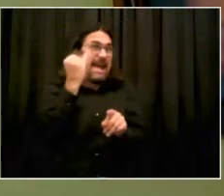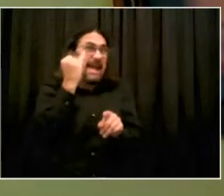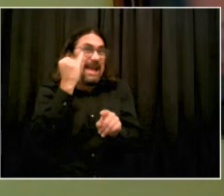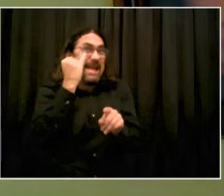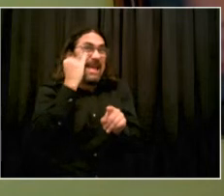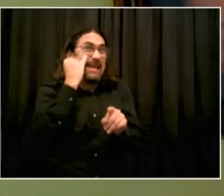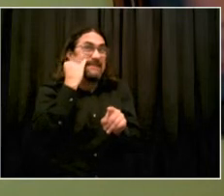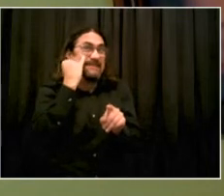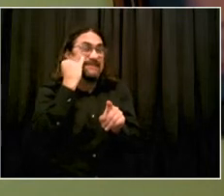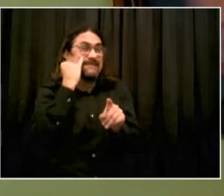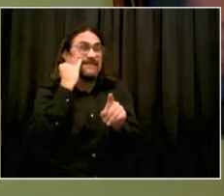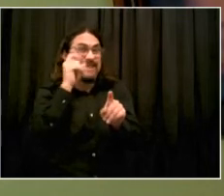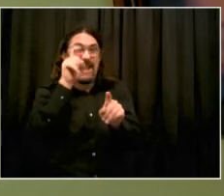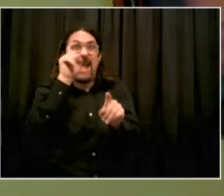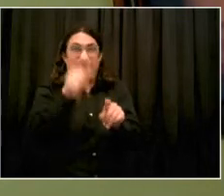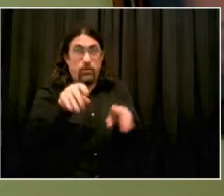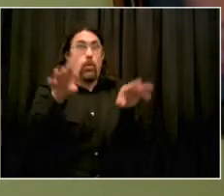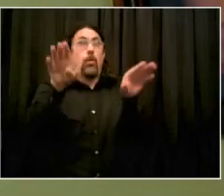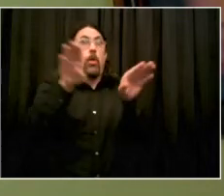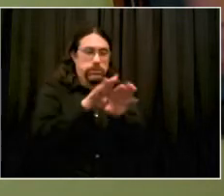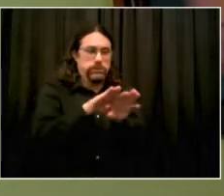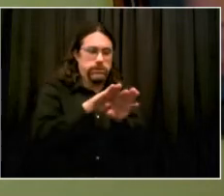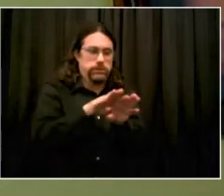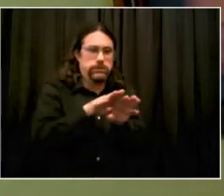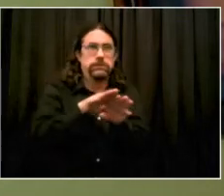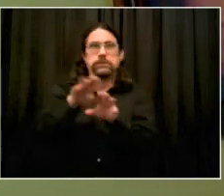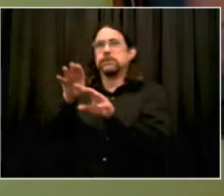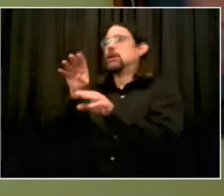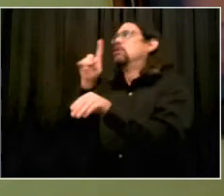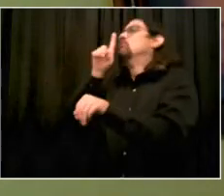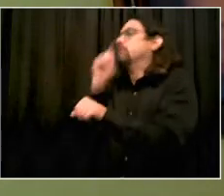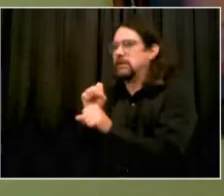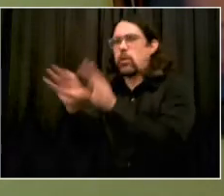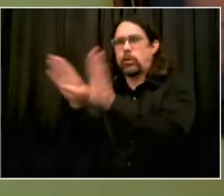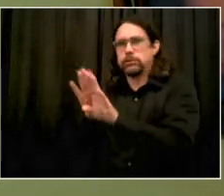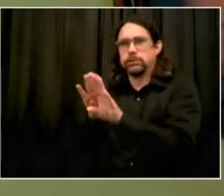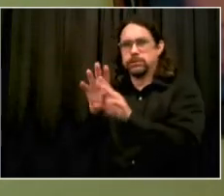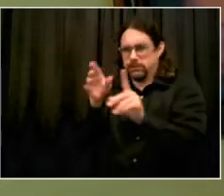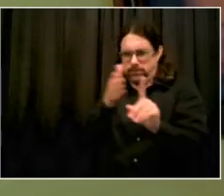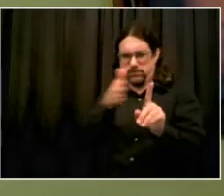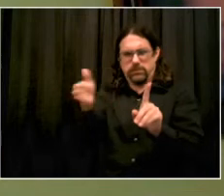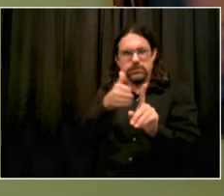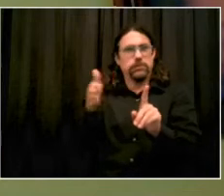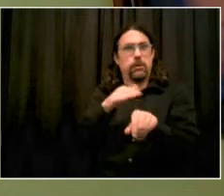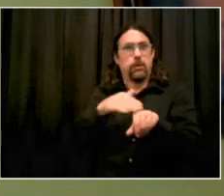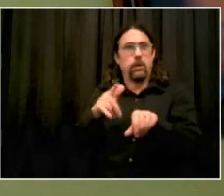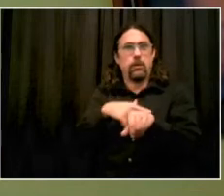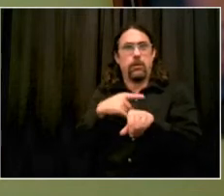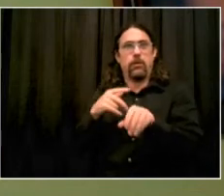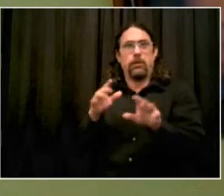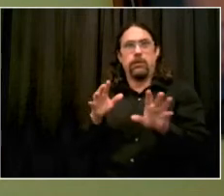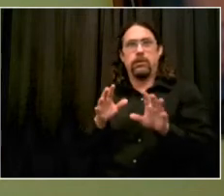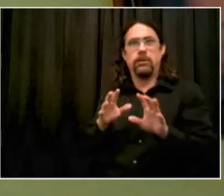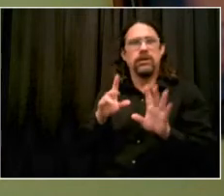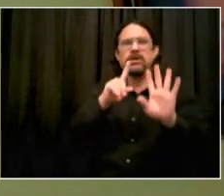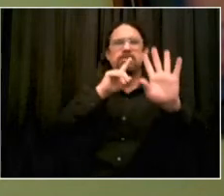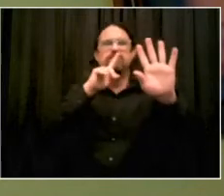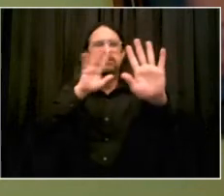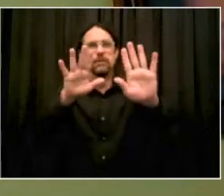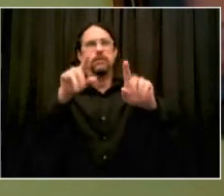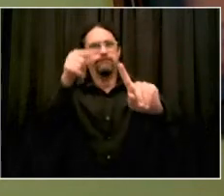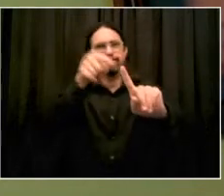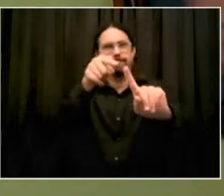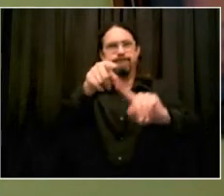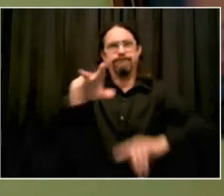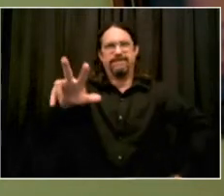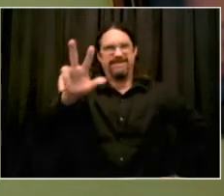was below 3%. And as Dr. Choksi said, it may take several weeks to see that impact. So you'd want to see not just that you're